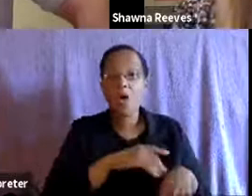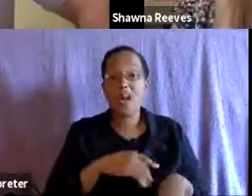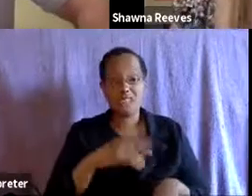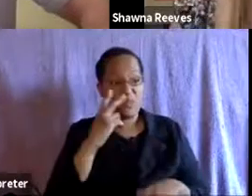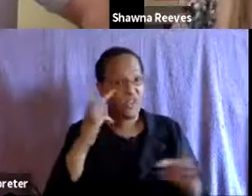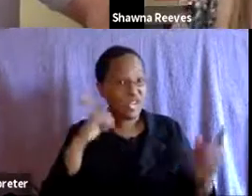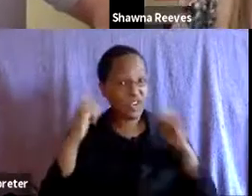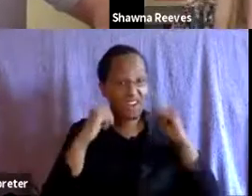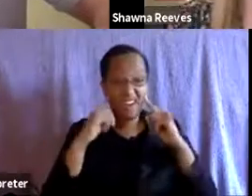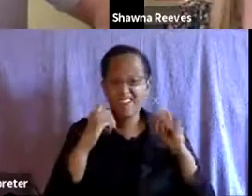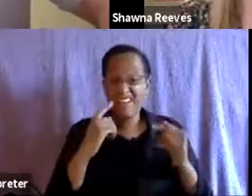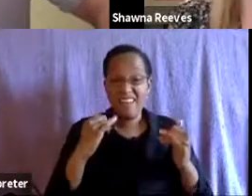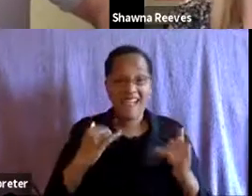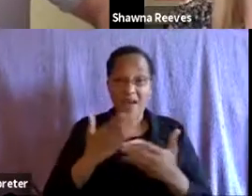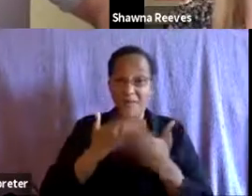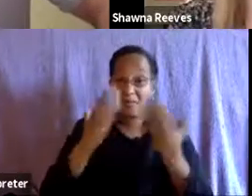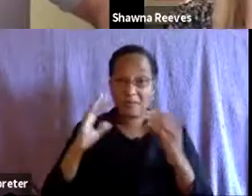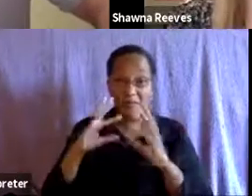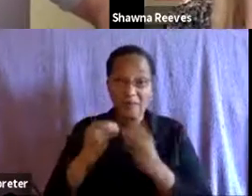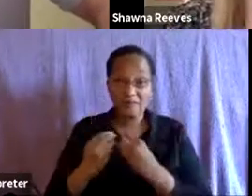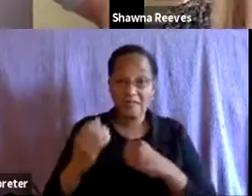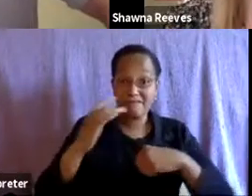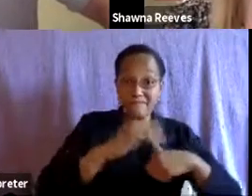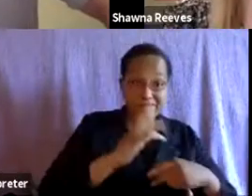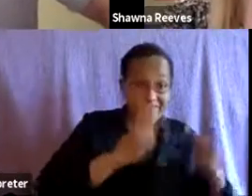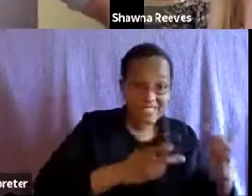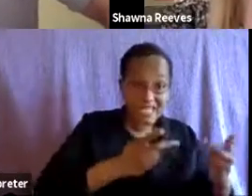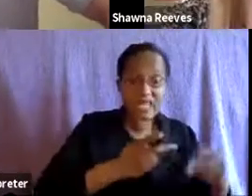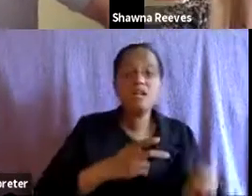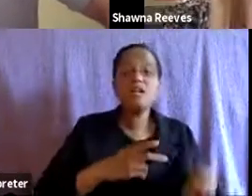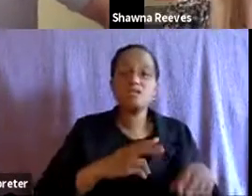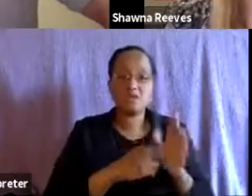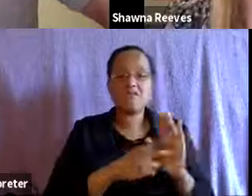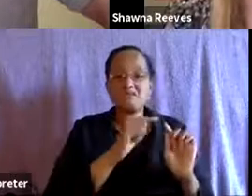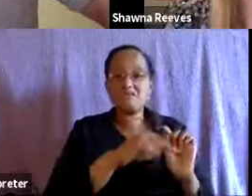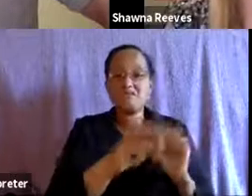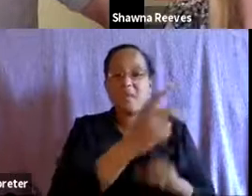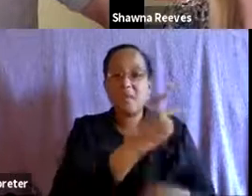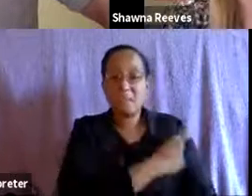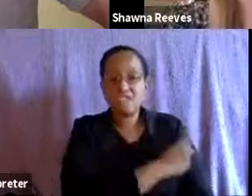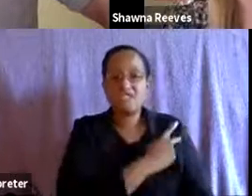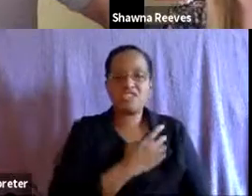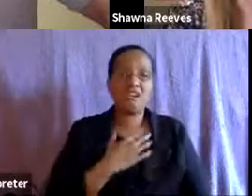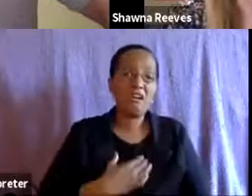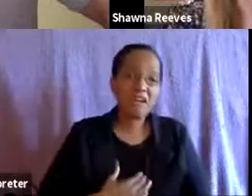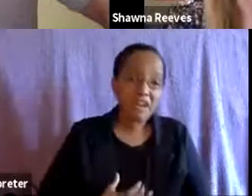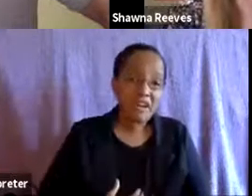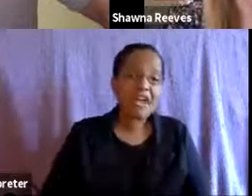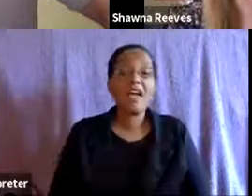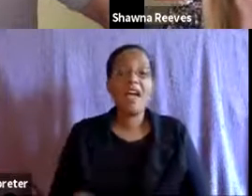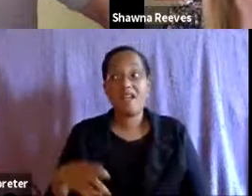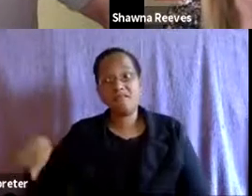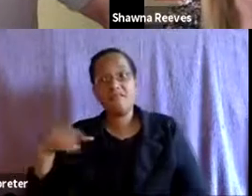particularly in the Chinese community, sit by their relative and slow down the time it takes to feed somebody. And we're